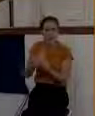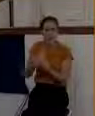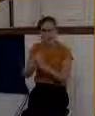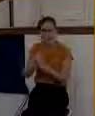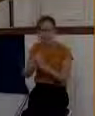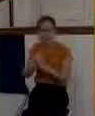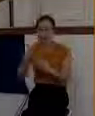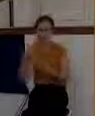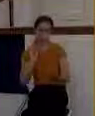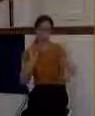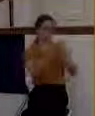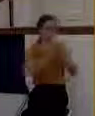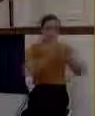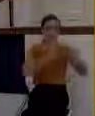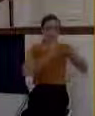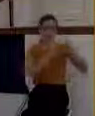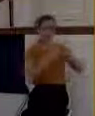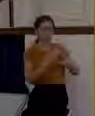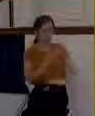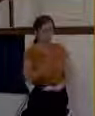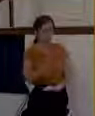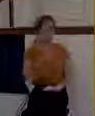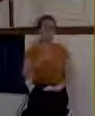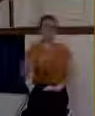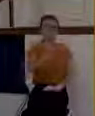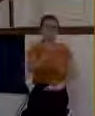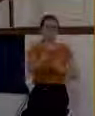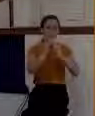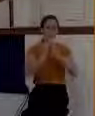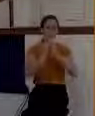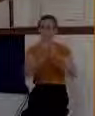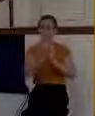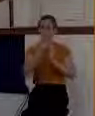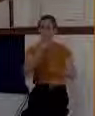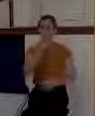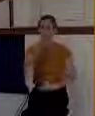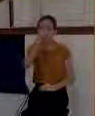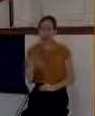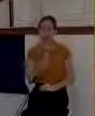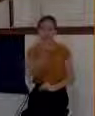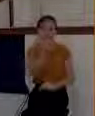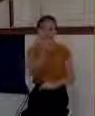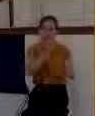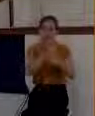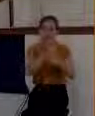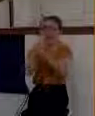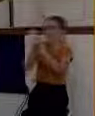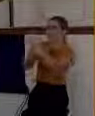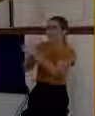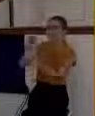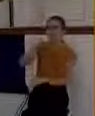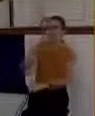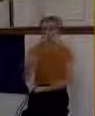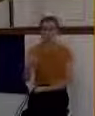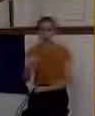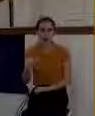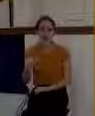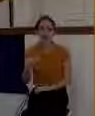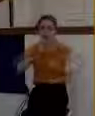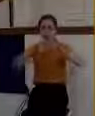to rebuke Jeroboam, the king of Israel, for the ungodly worship. And in the same way, the kingdom of Judah was a witness to